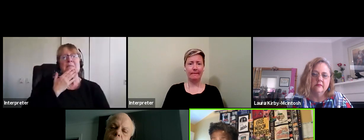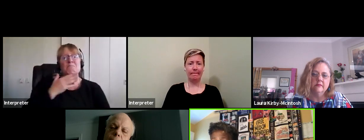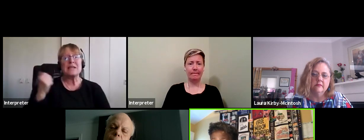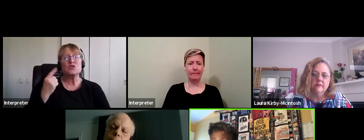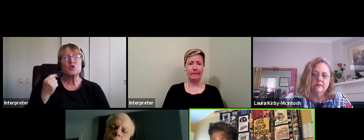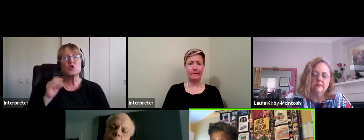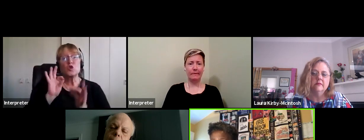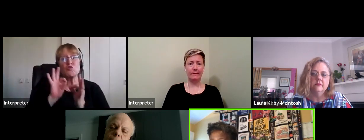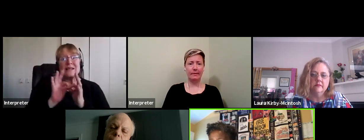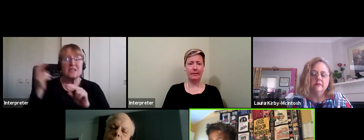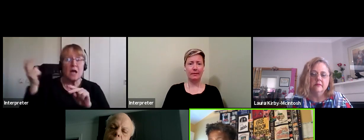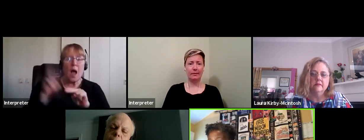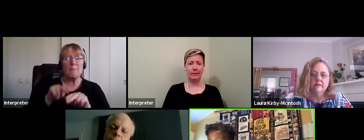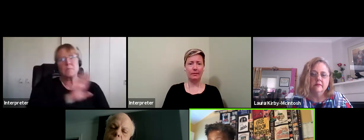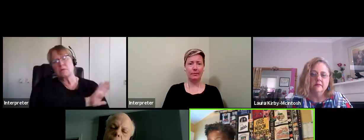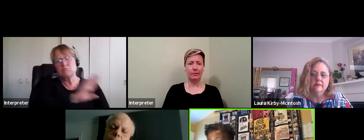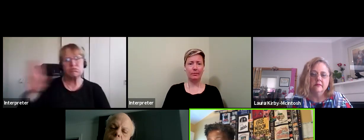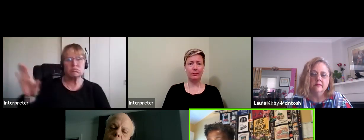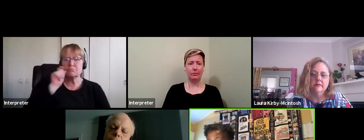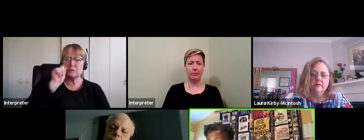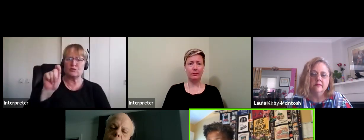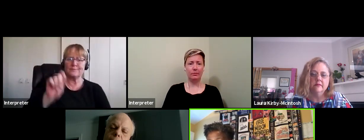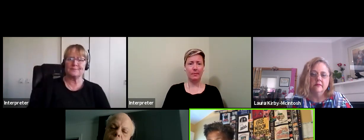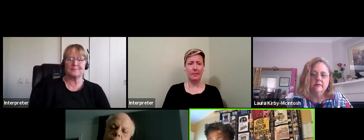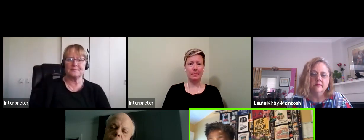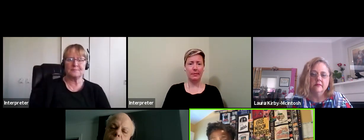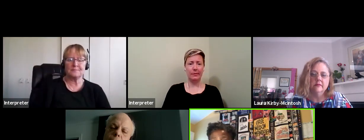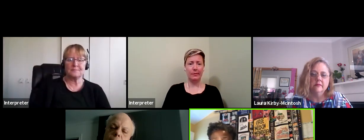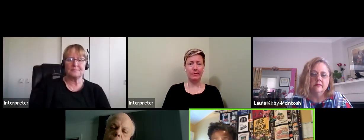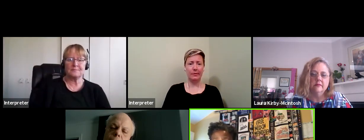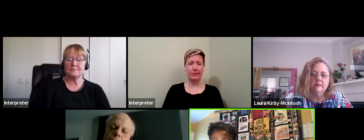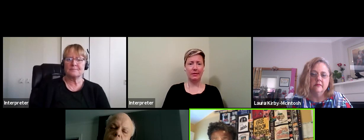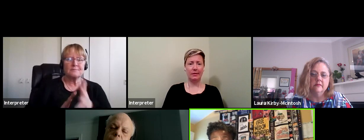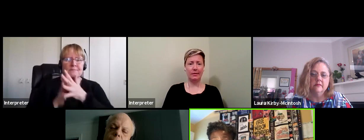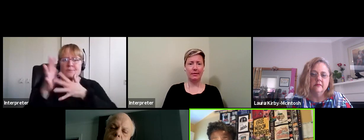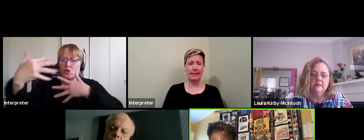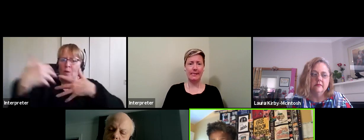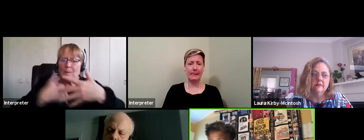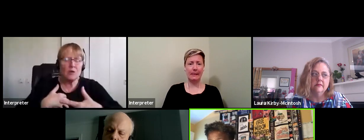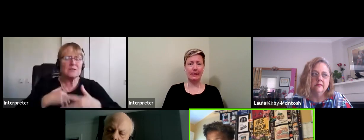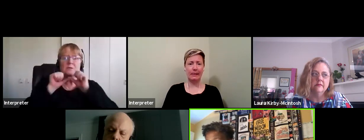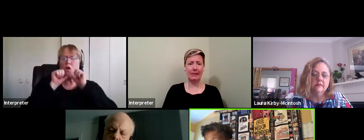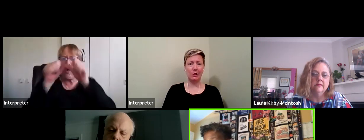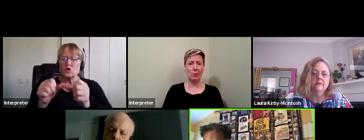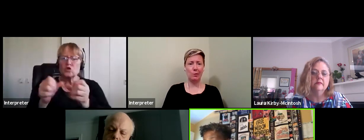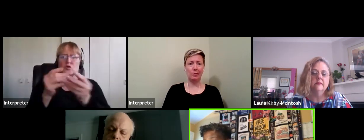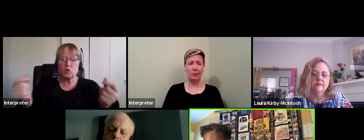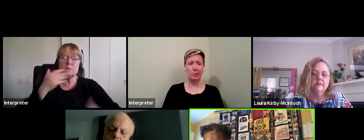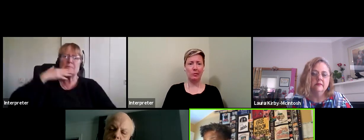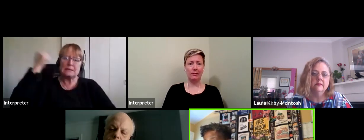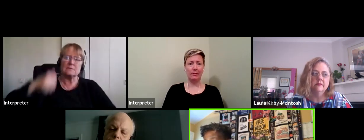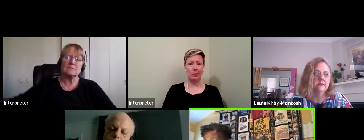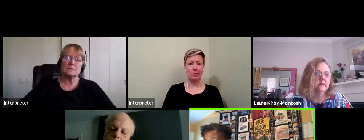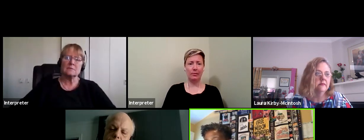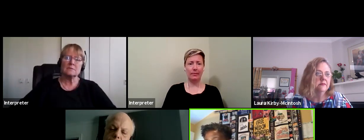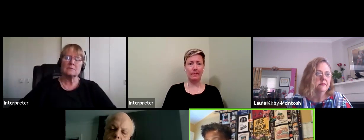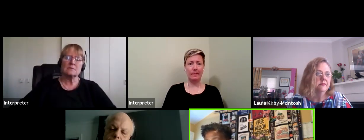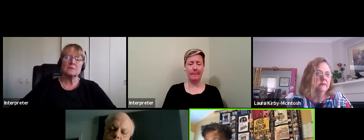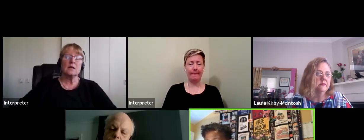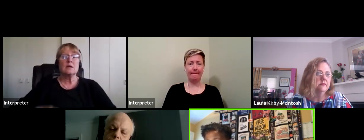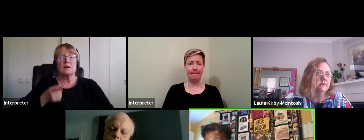the rates across the board, which is transparent and a longer term solution. The